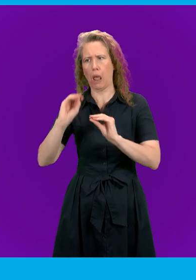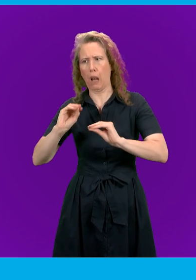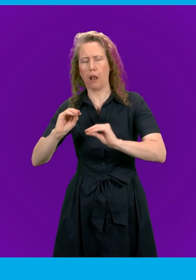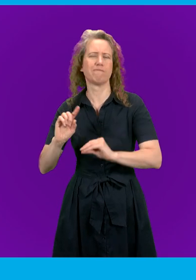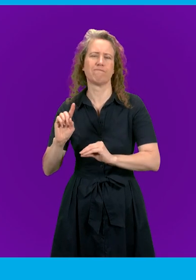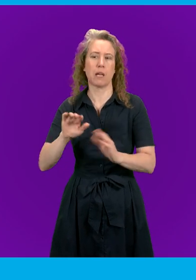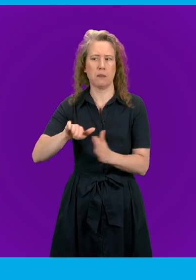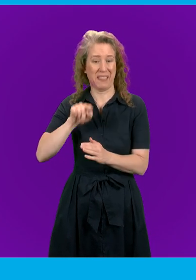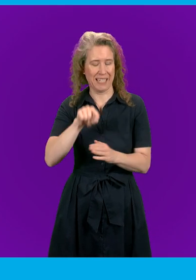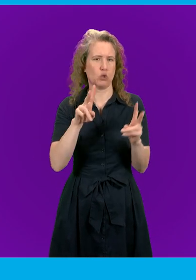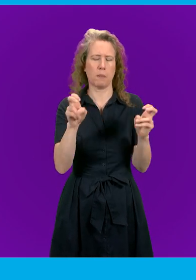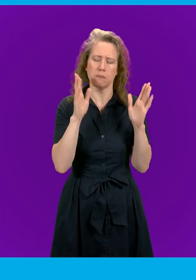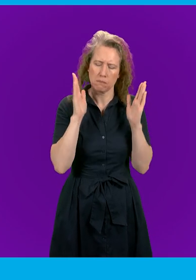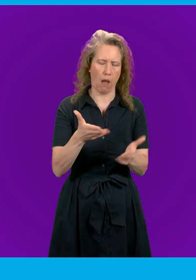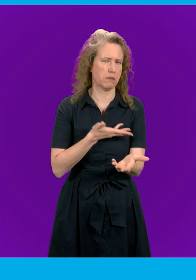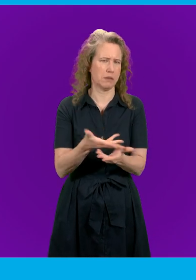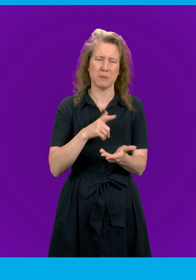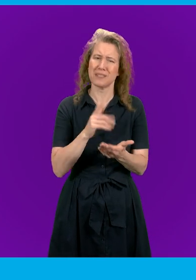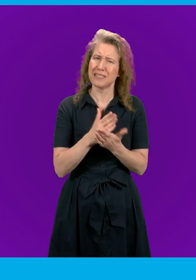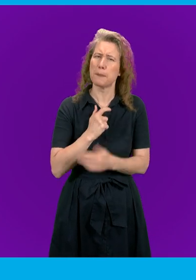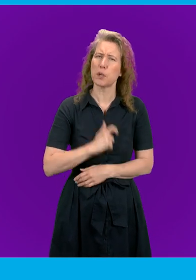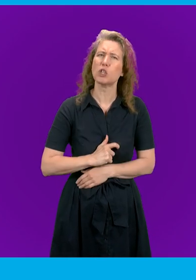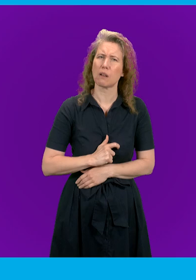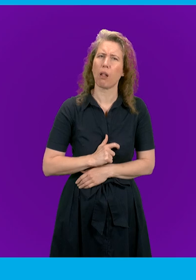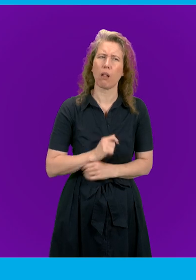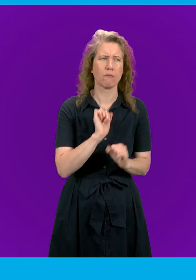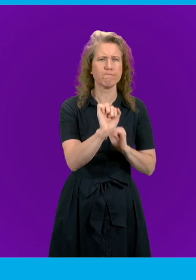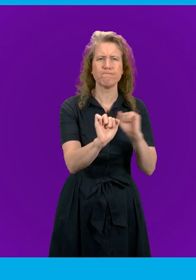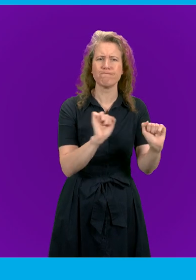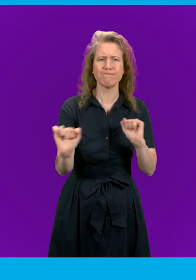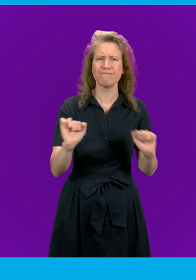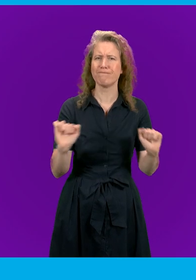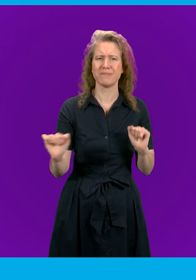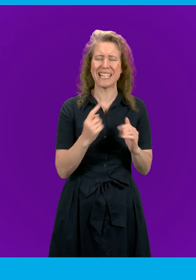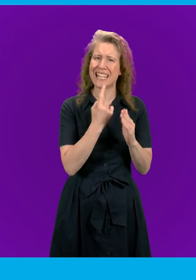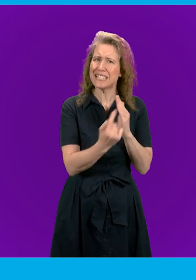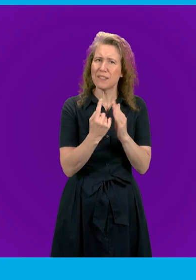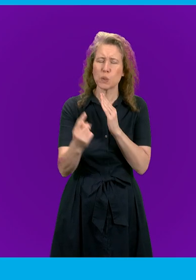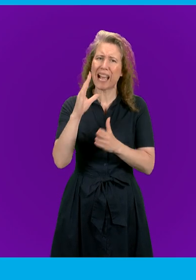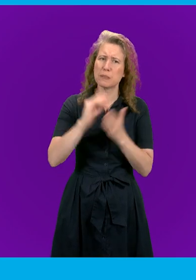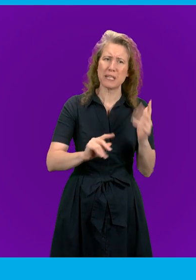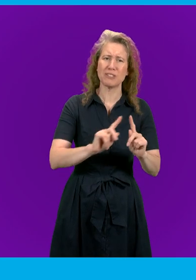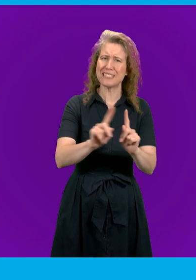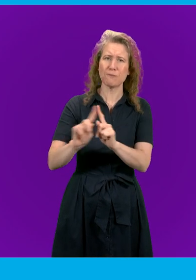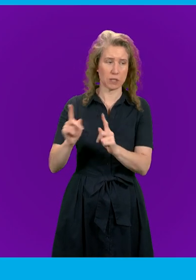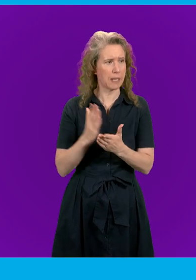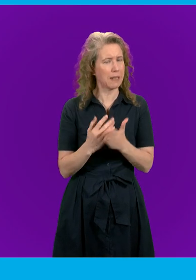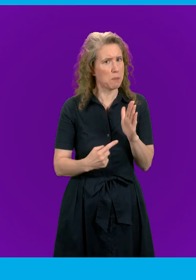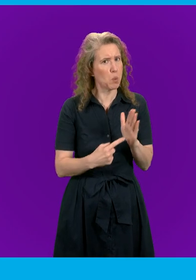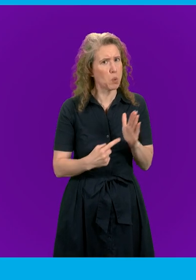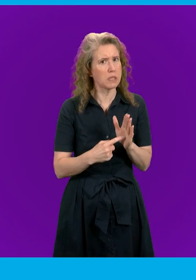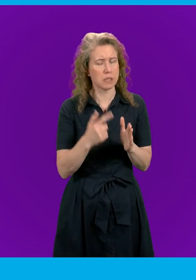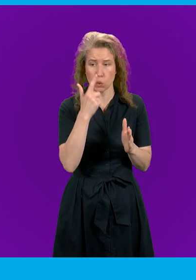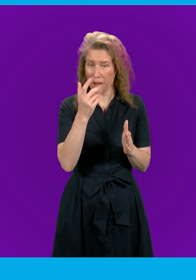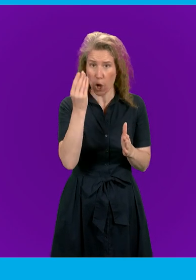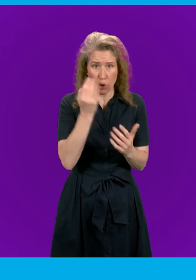particularly, I think these topics, because they are so personal and people's individual experiences actually really matter. I mean,